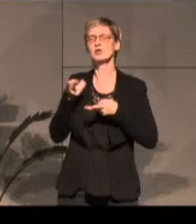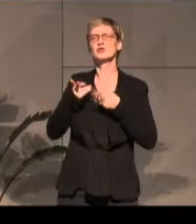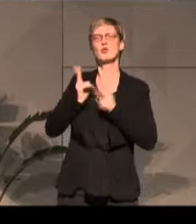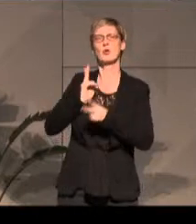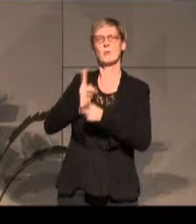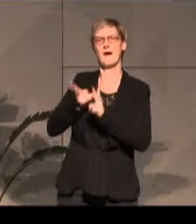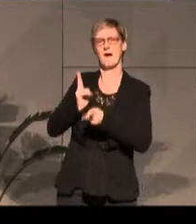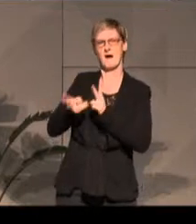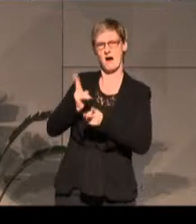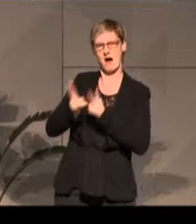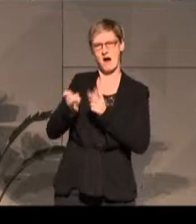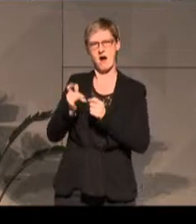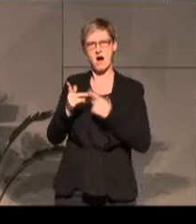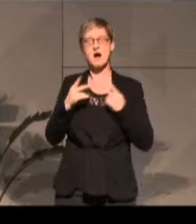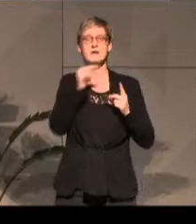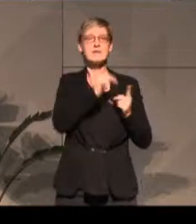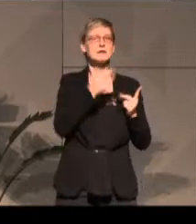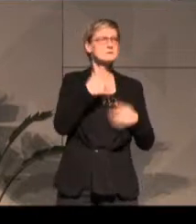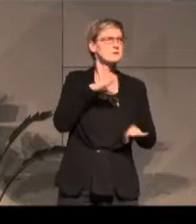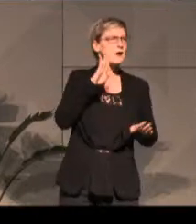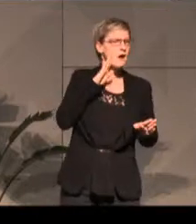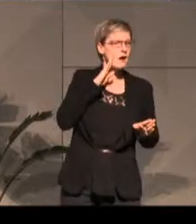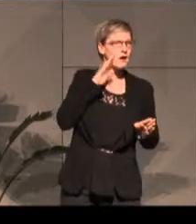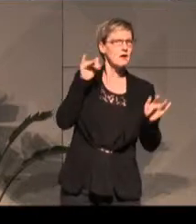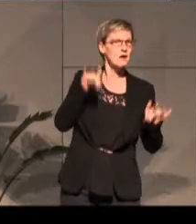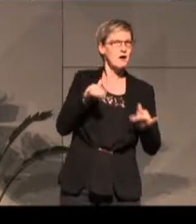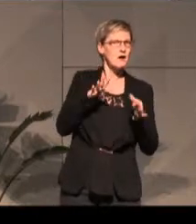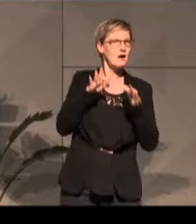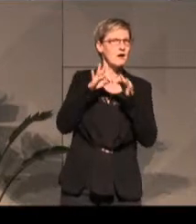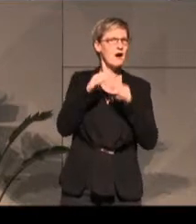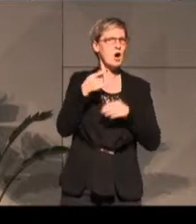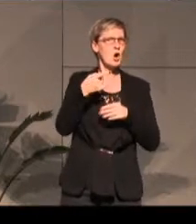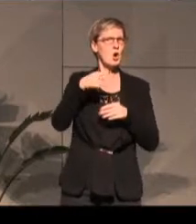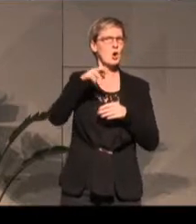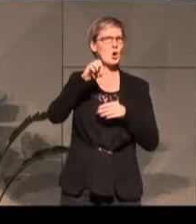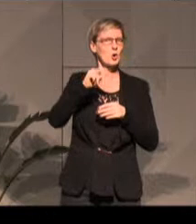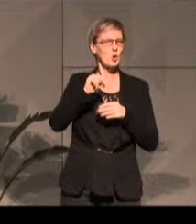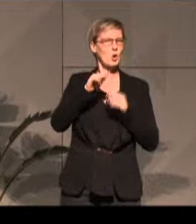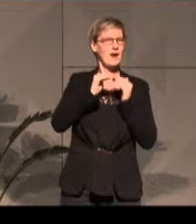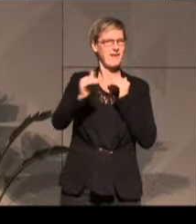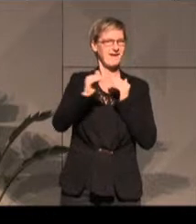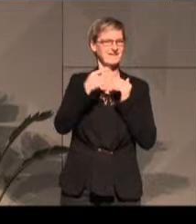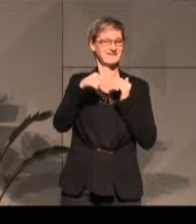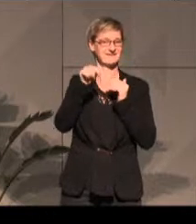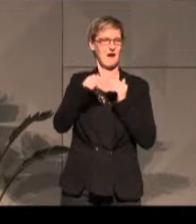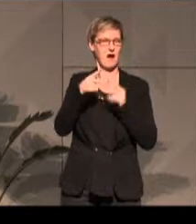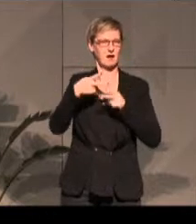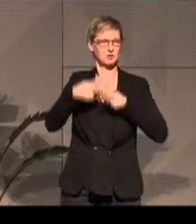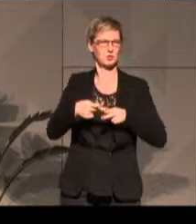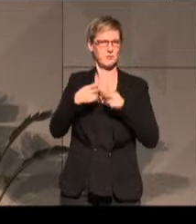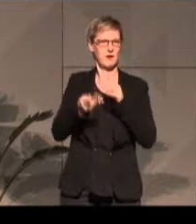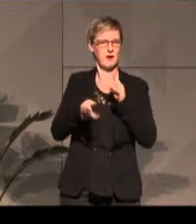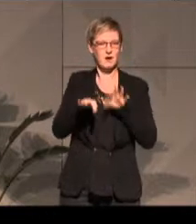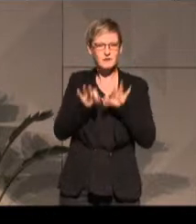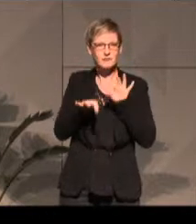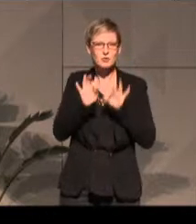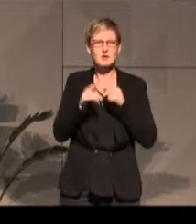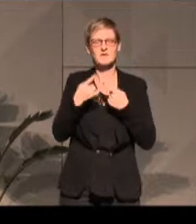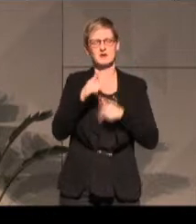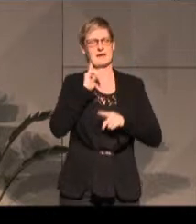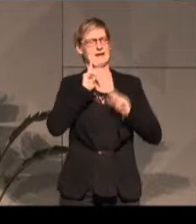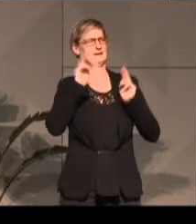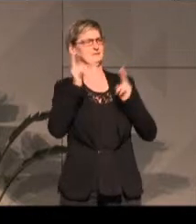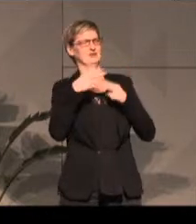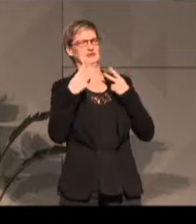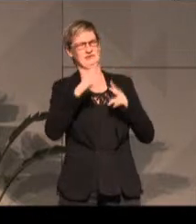and the crew died. So he had heard reports that remnants of